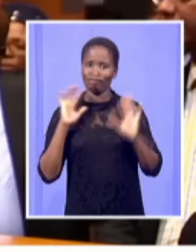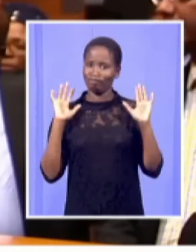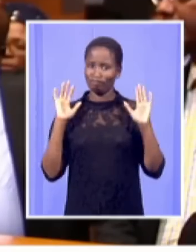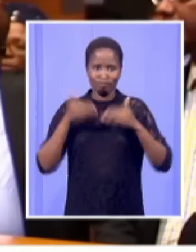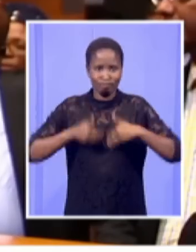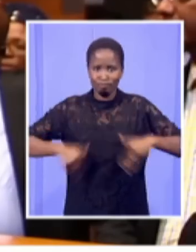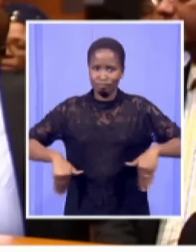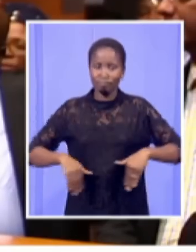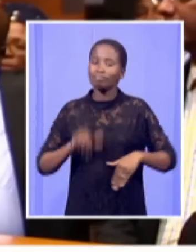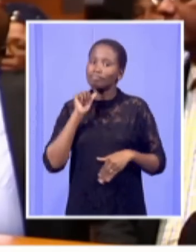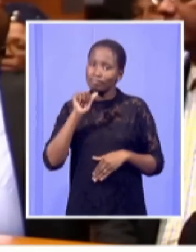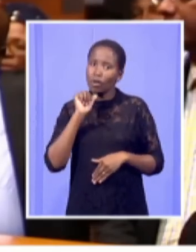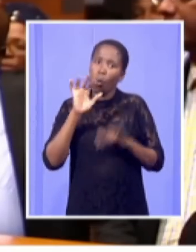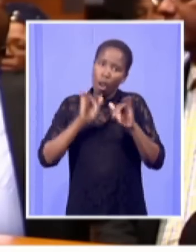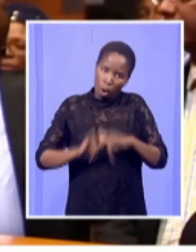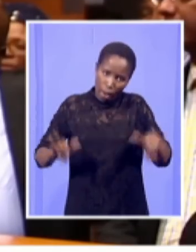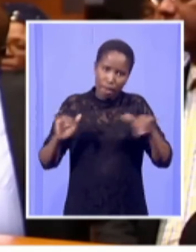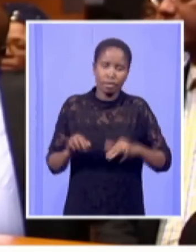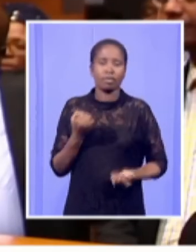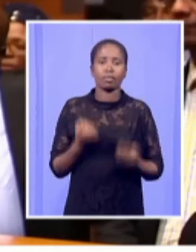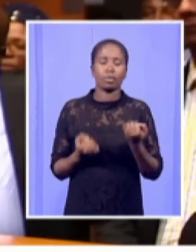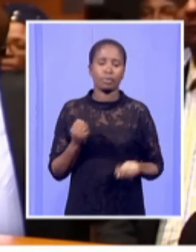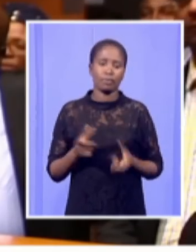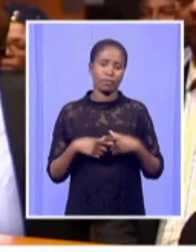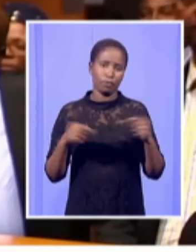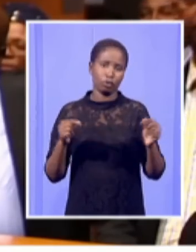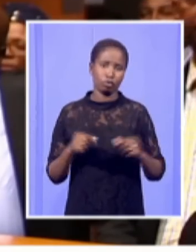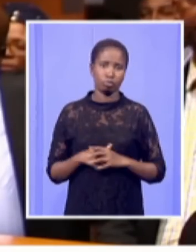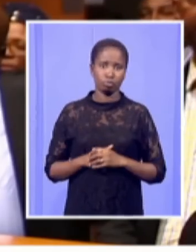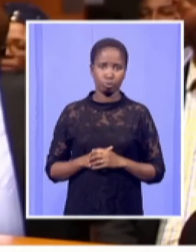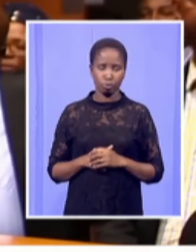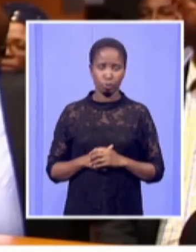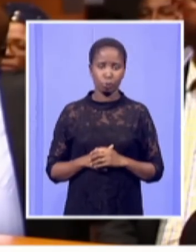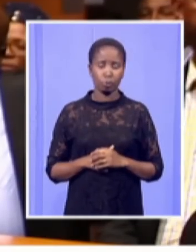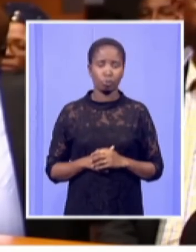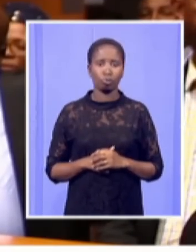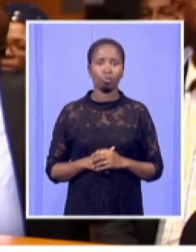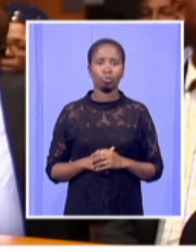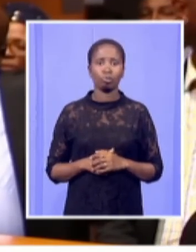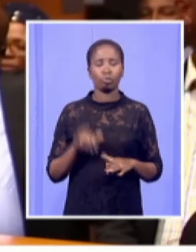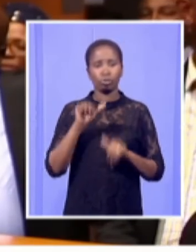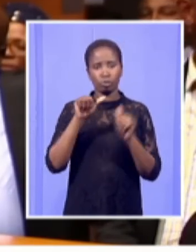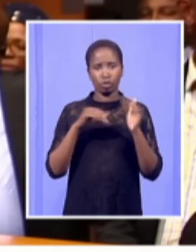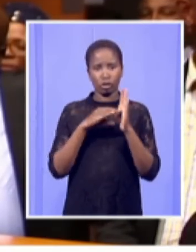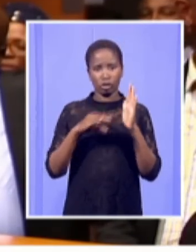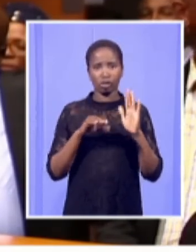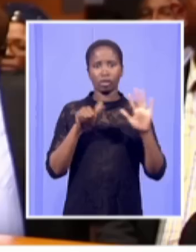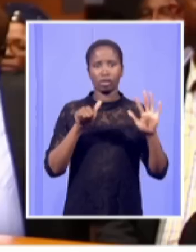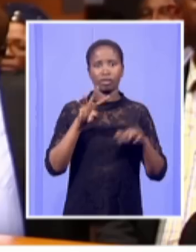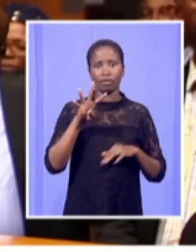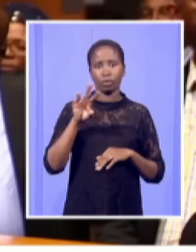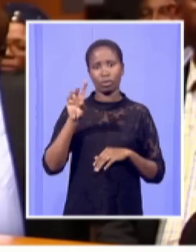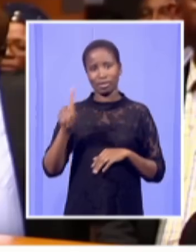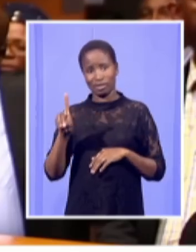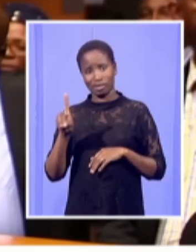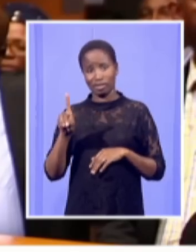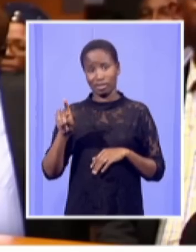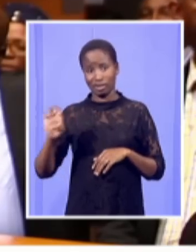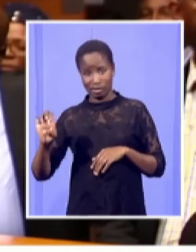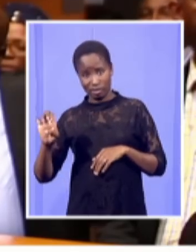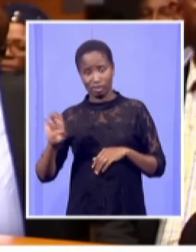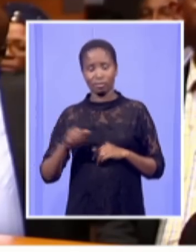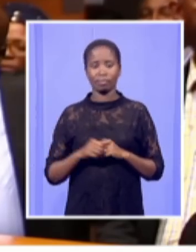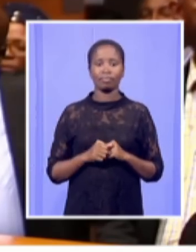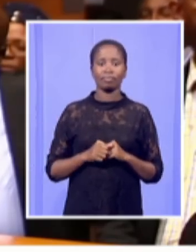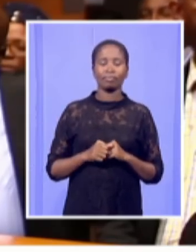the identity of such witnesses becomes known to me. Section 64D and E, read with